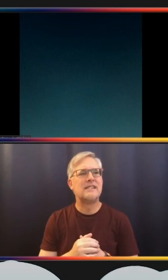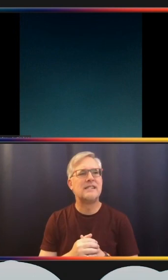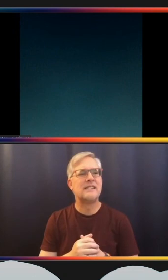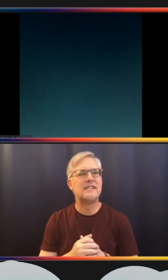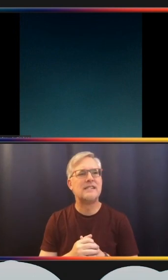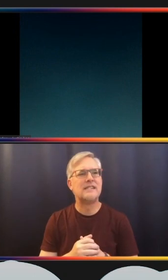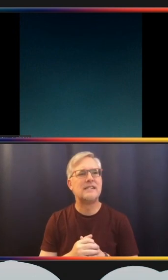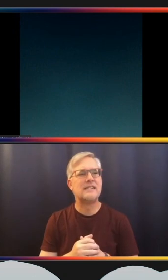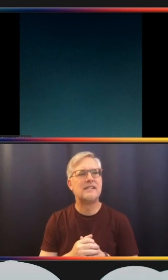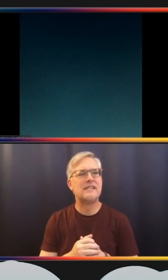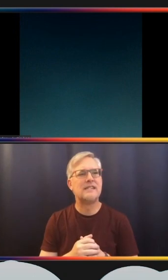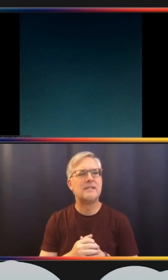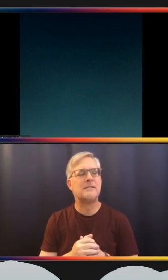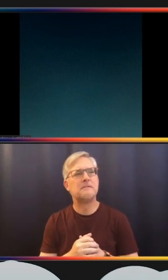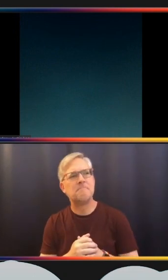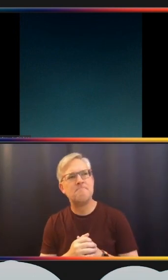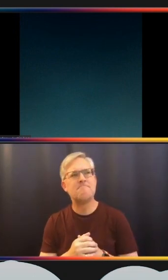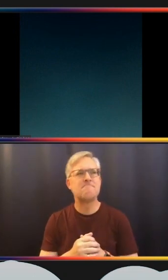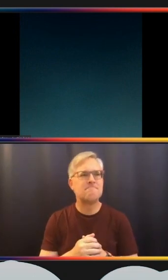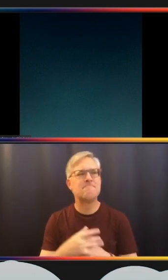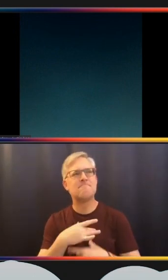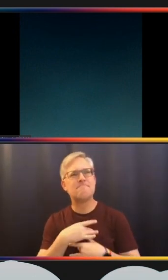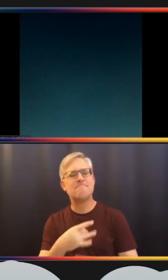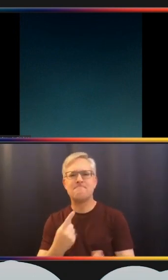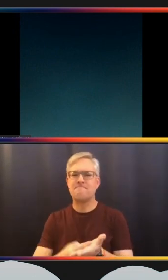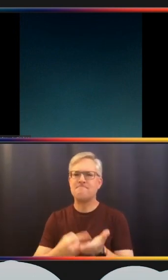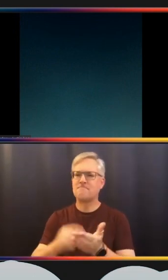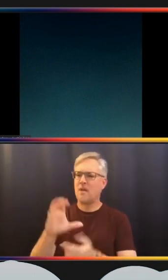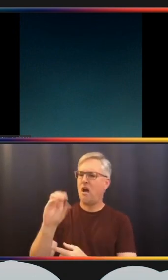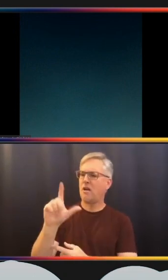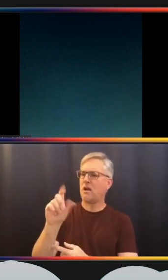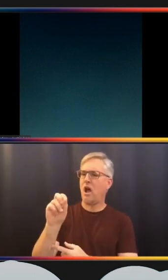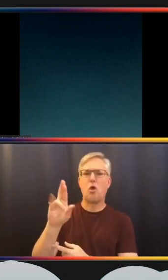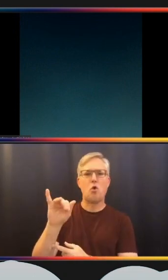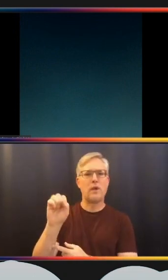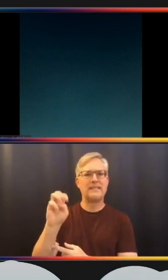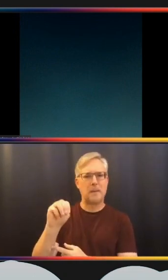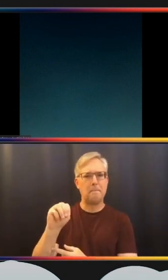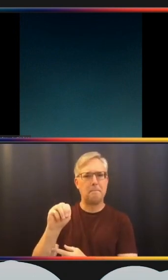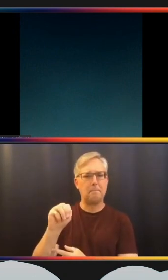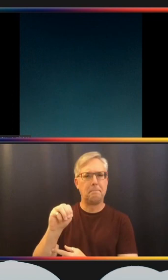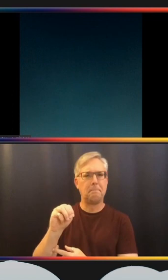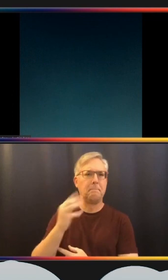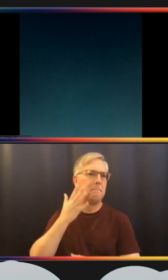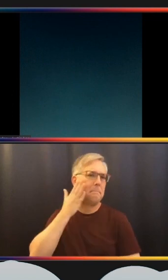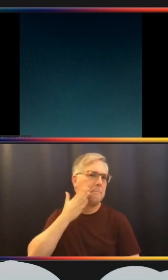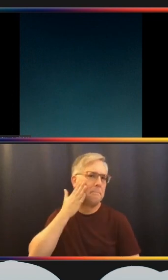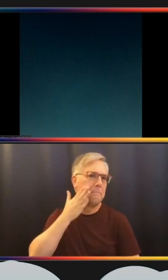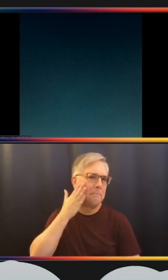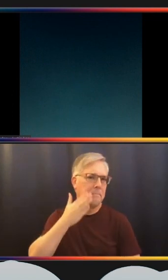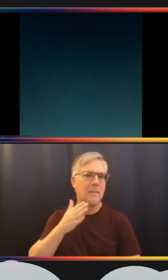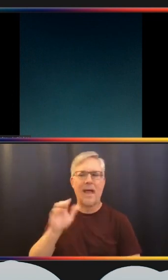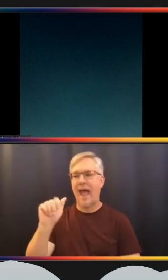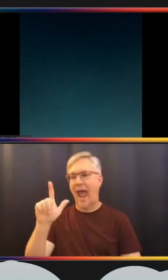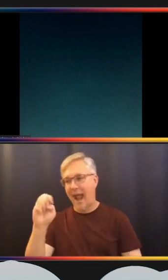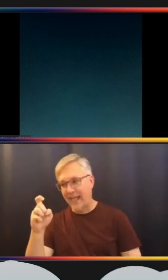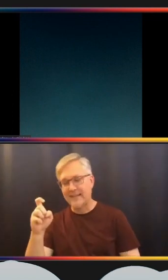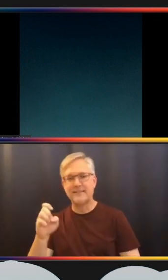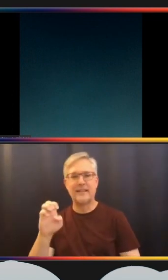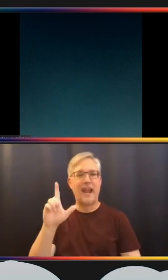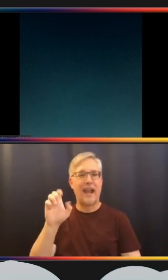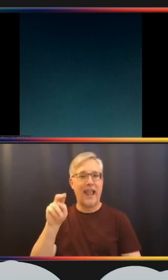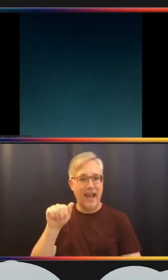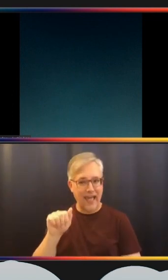I think it would be interesting. We've talked on colorism before, and we've had the conversation of, you know, Alex and Elena being different colors and how that